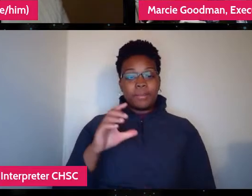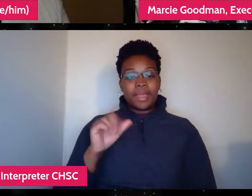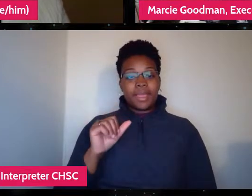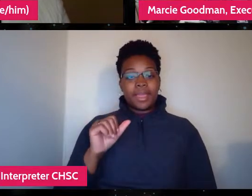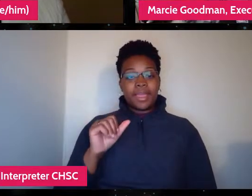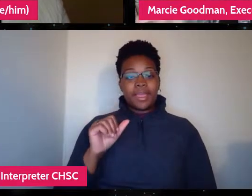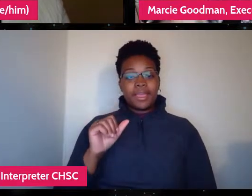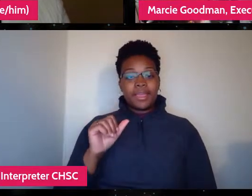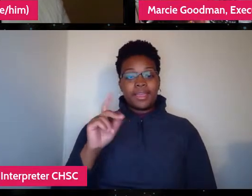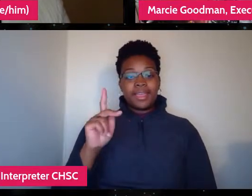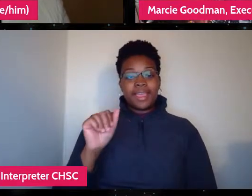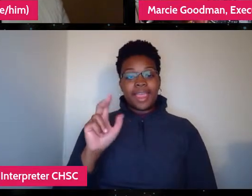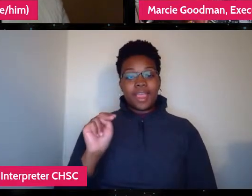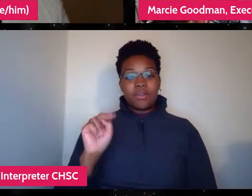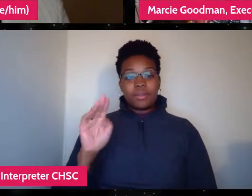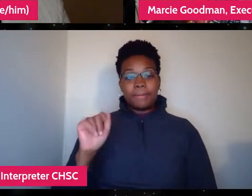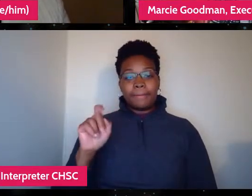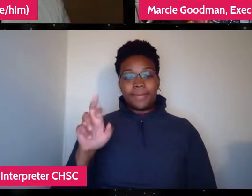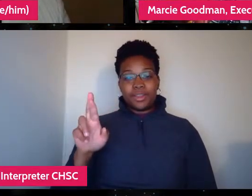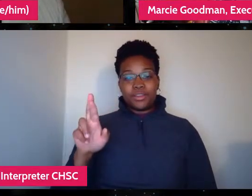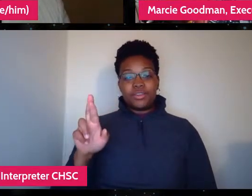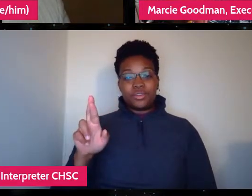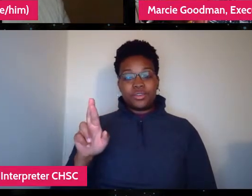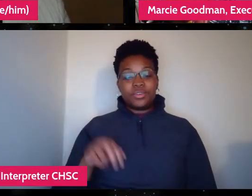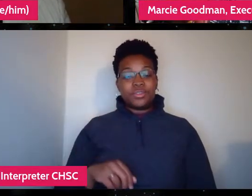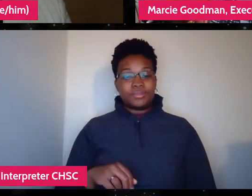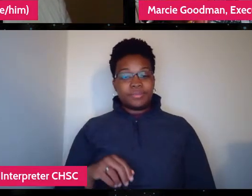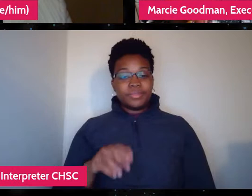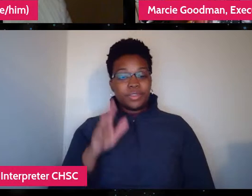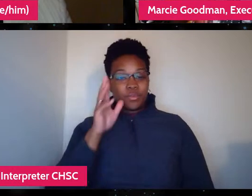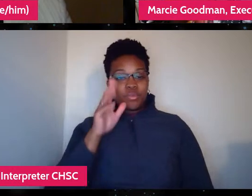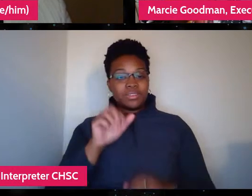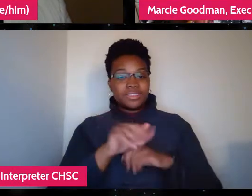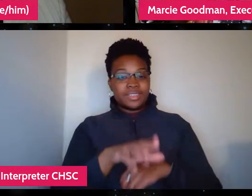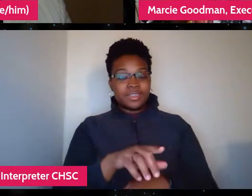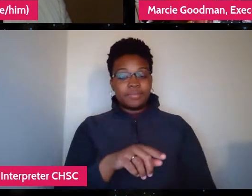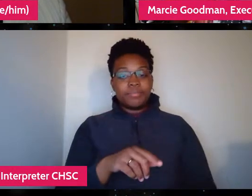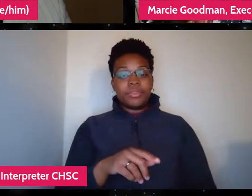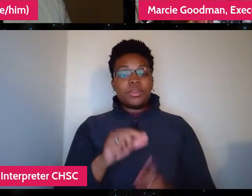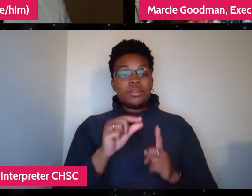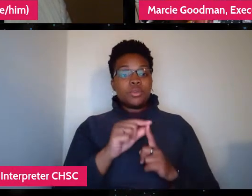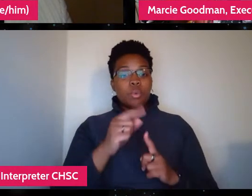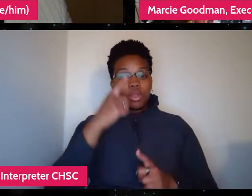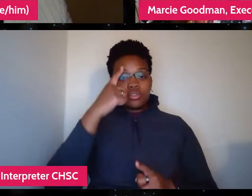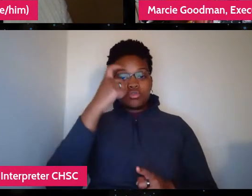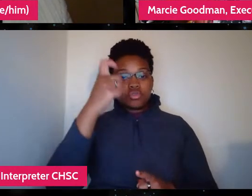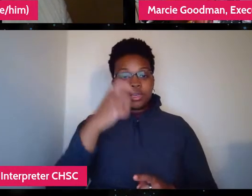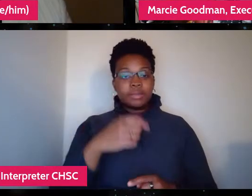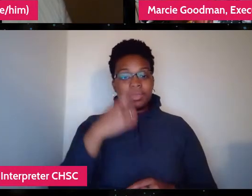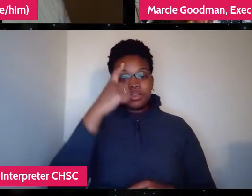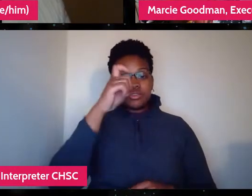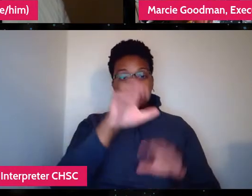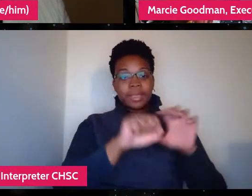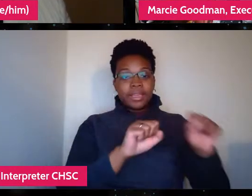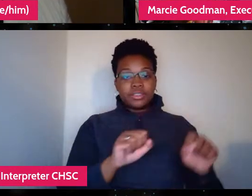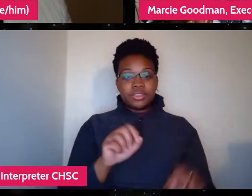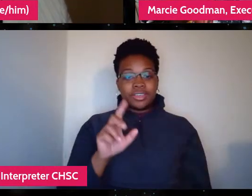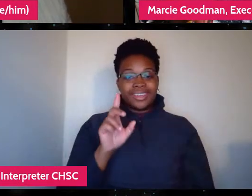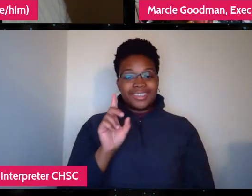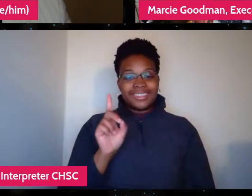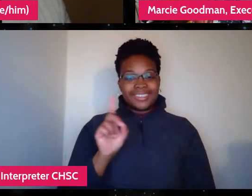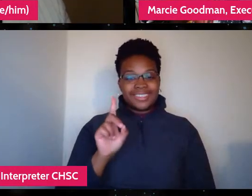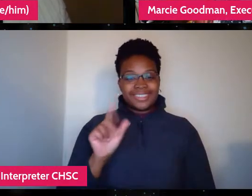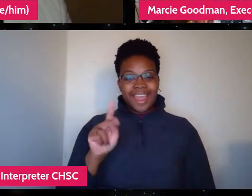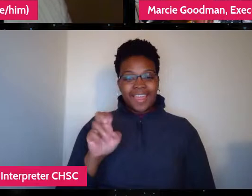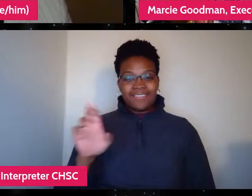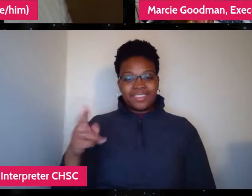way. The word dream in Dreamcatcher comes from Dave's name, D. Ream. And I